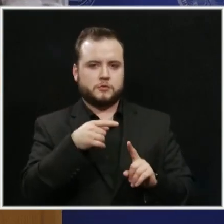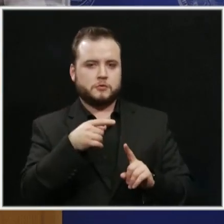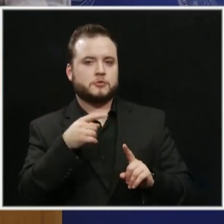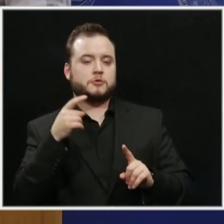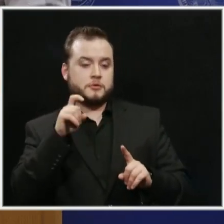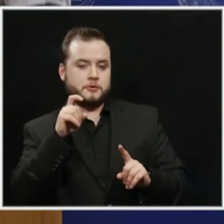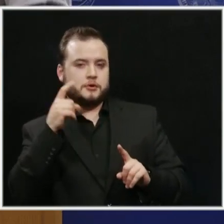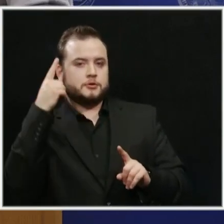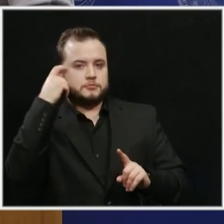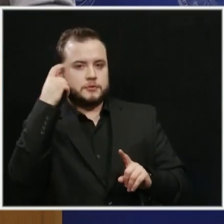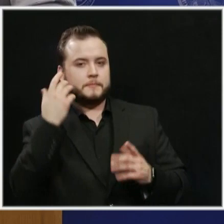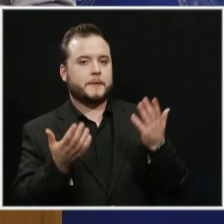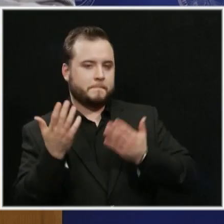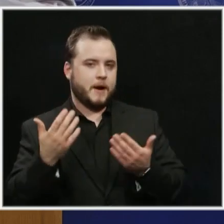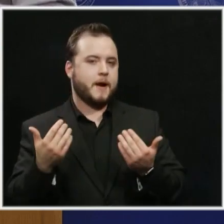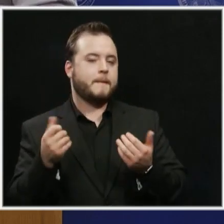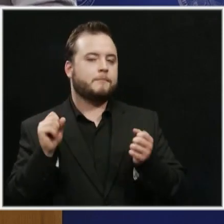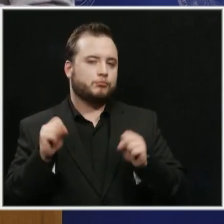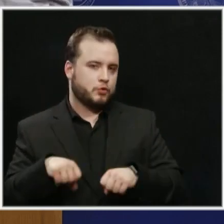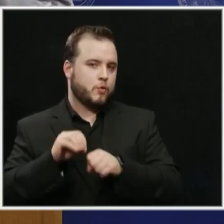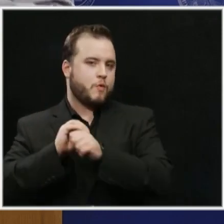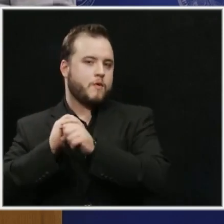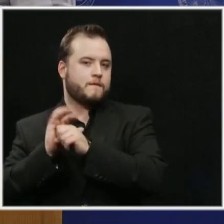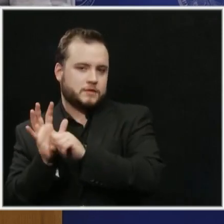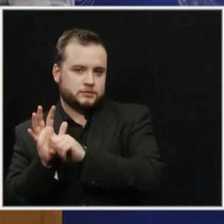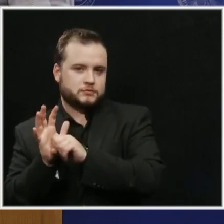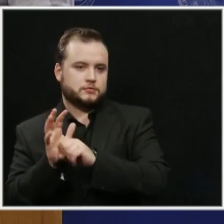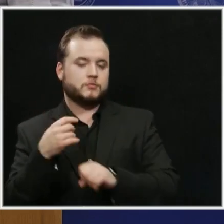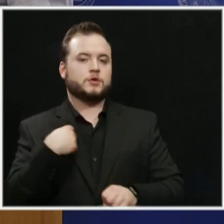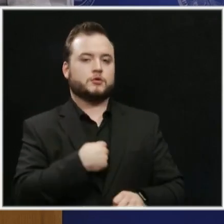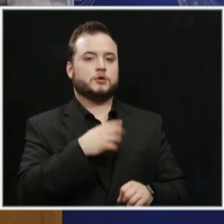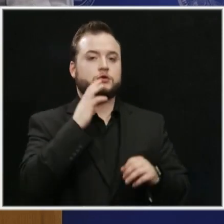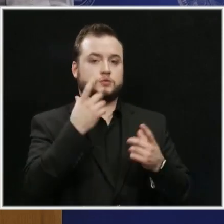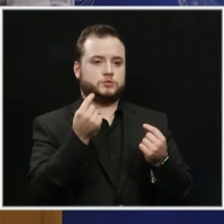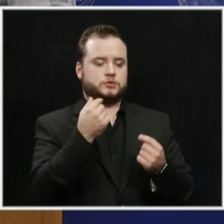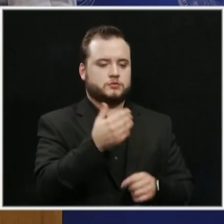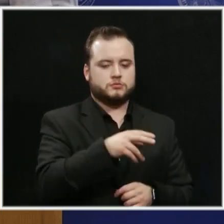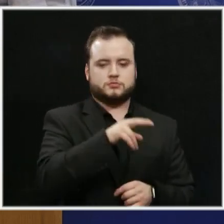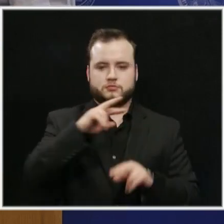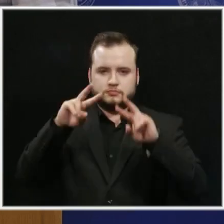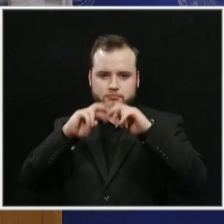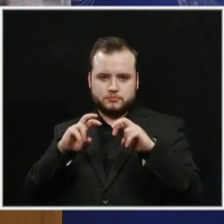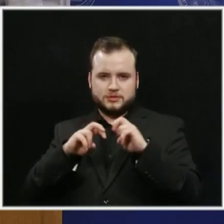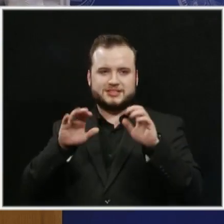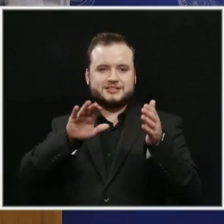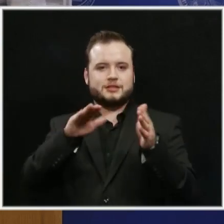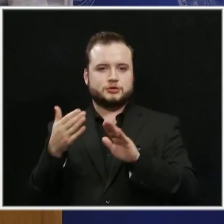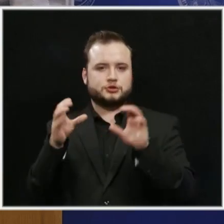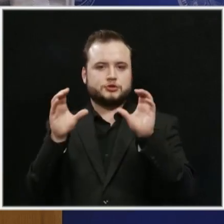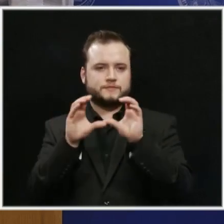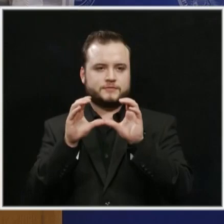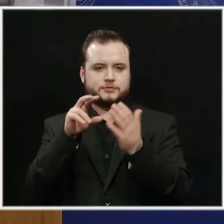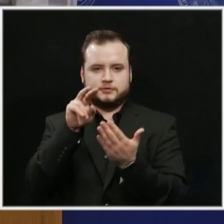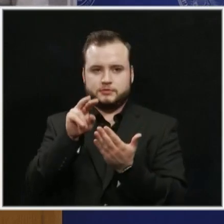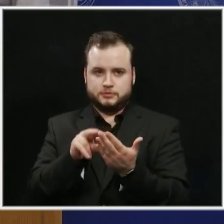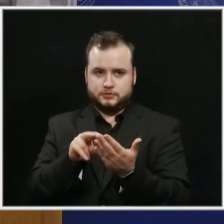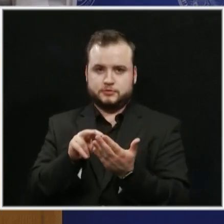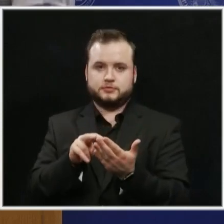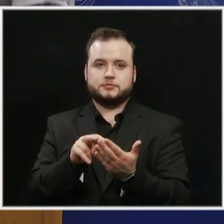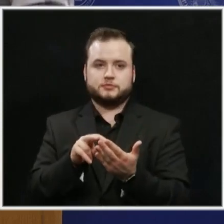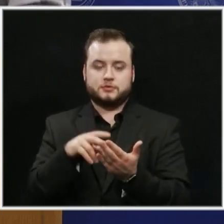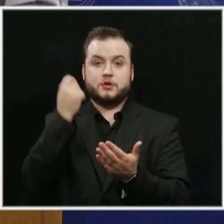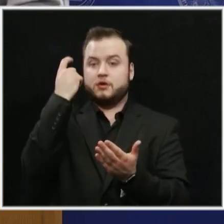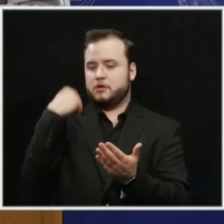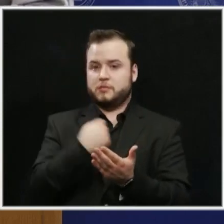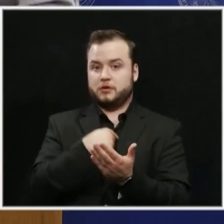vital records. We look at, and we've been tried to be very clear about the fact that we don't change death records, but are we interested in looking